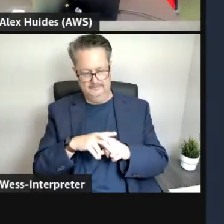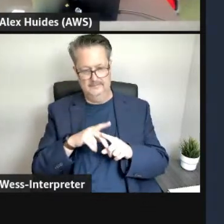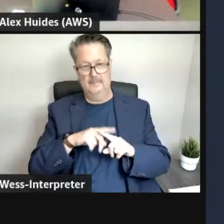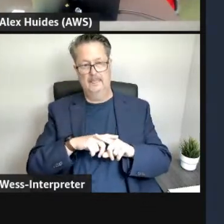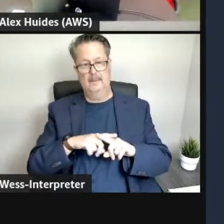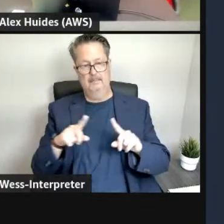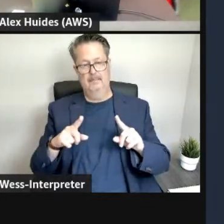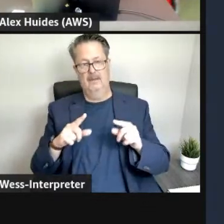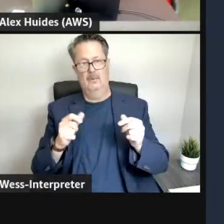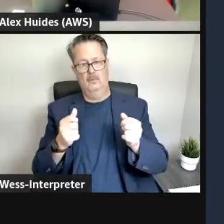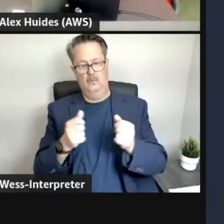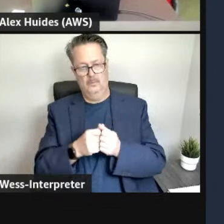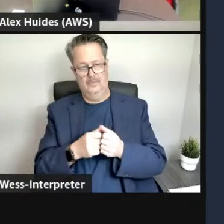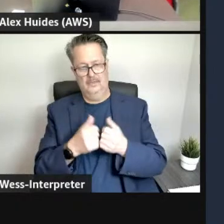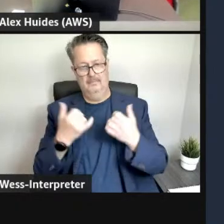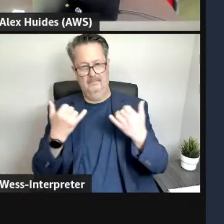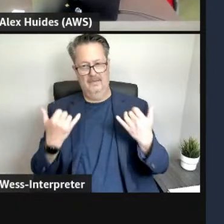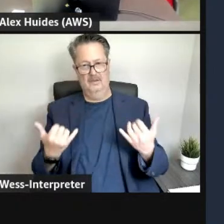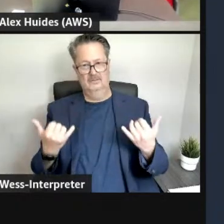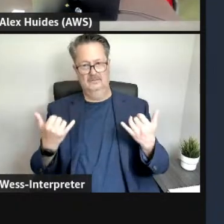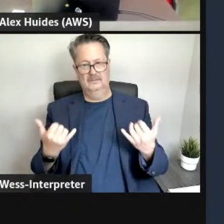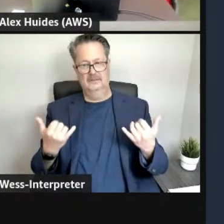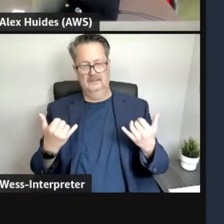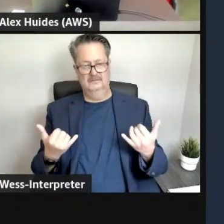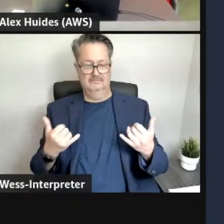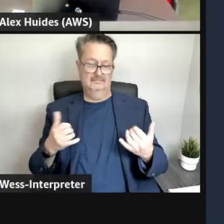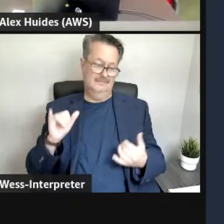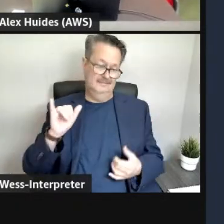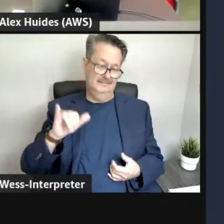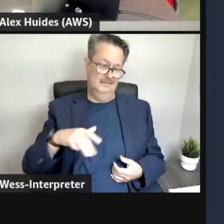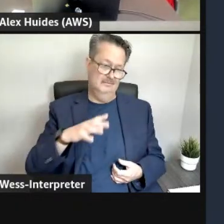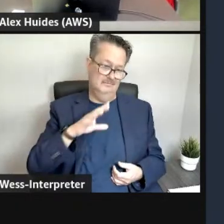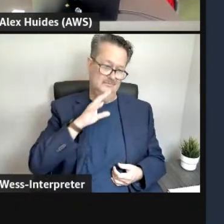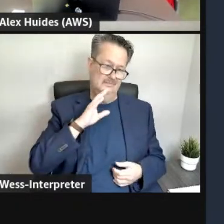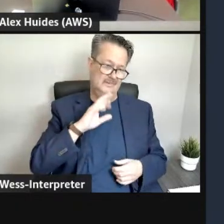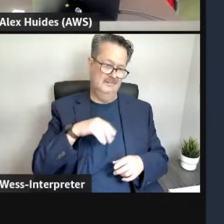with modernization, right, because that's what we're talking about,